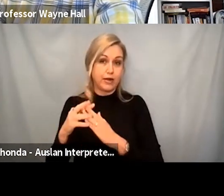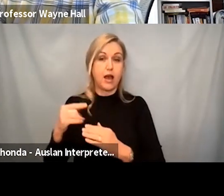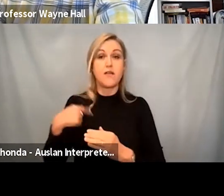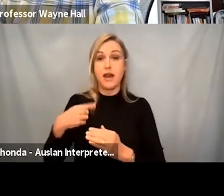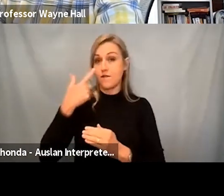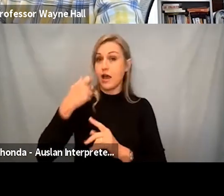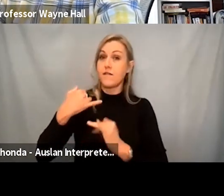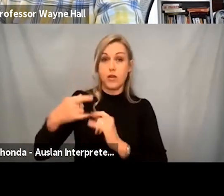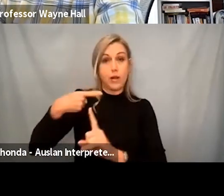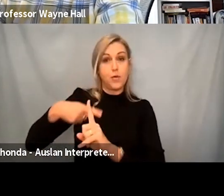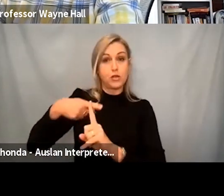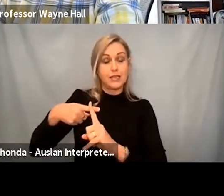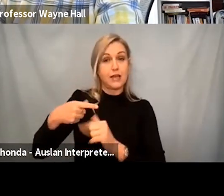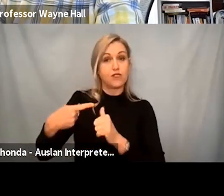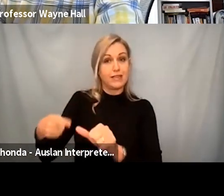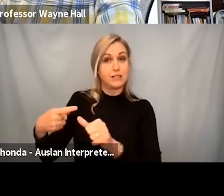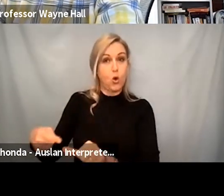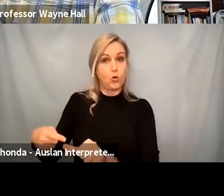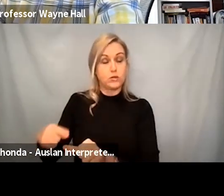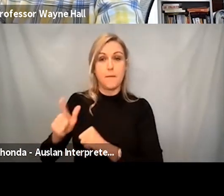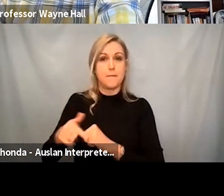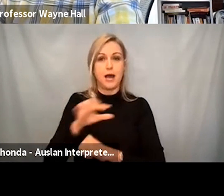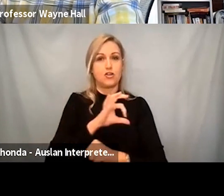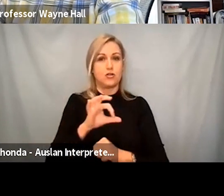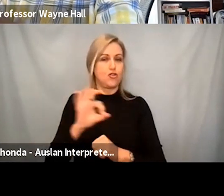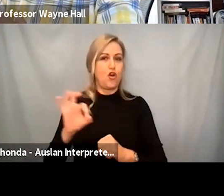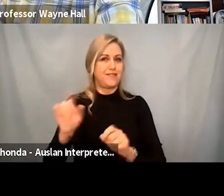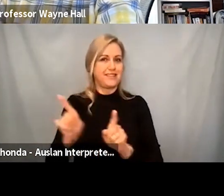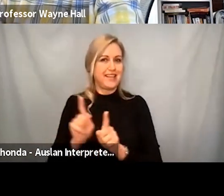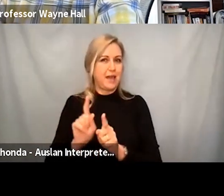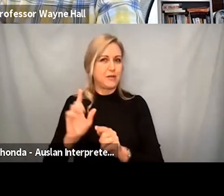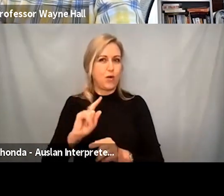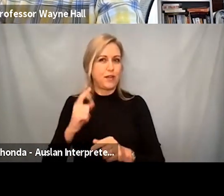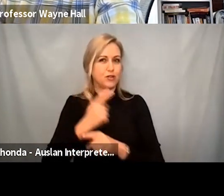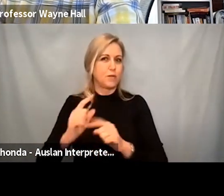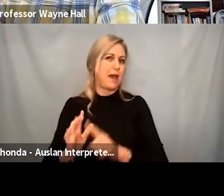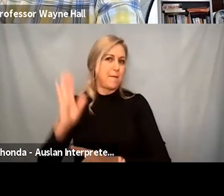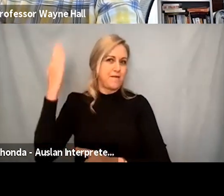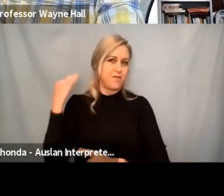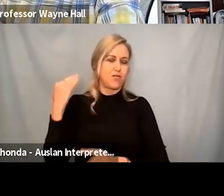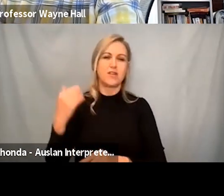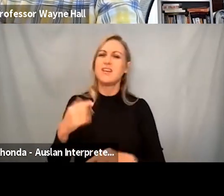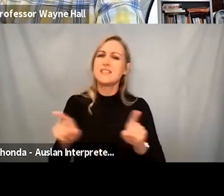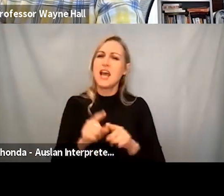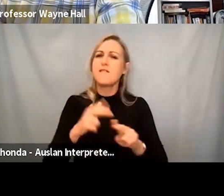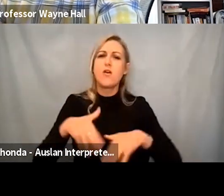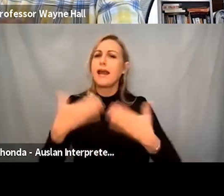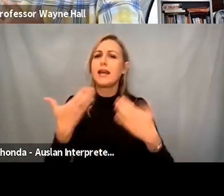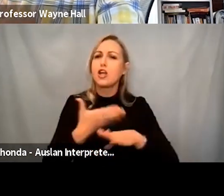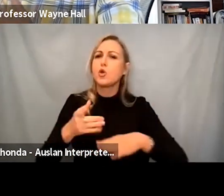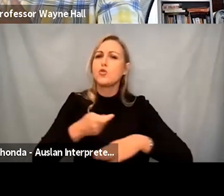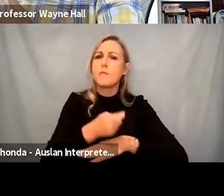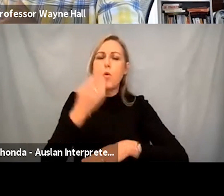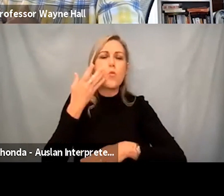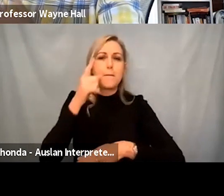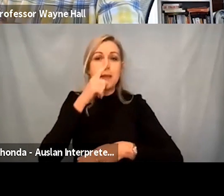as positive as the sorts of claims made initially. And I think that's always the case with new treatments, that the people who introduce them